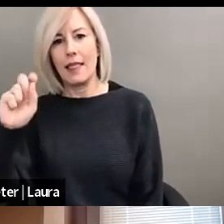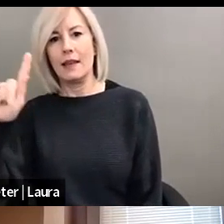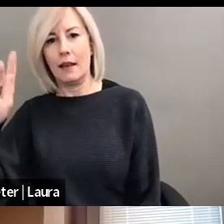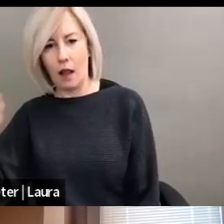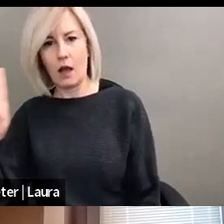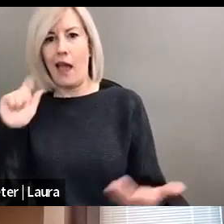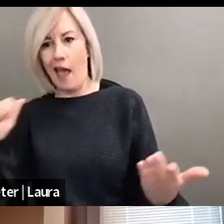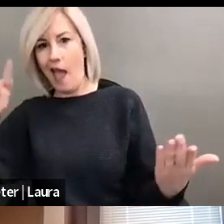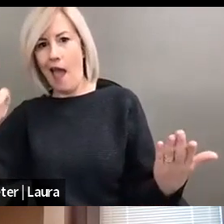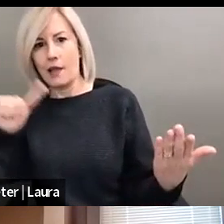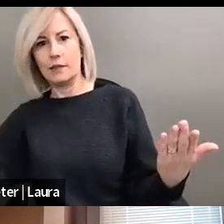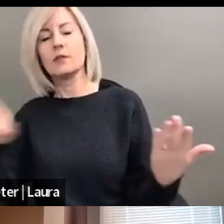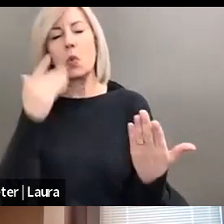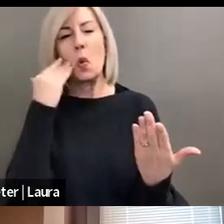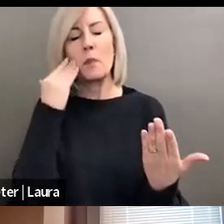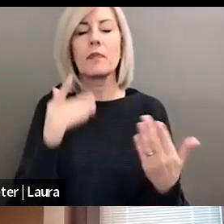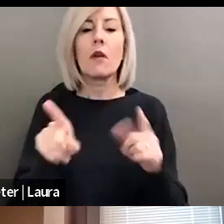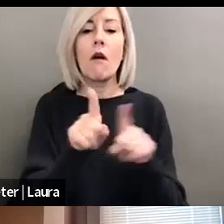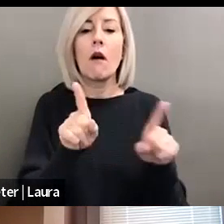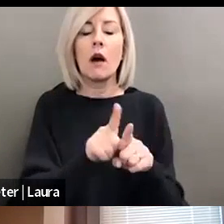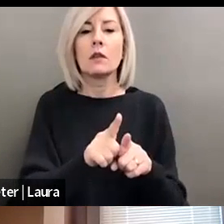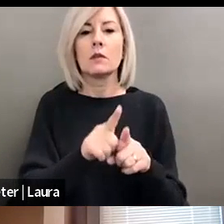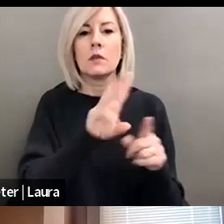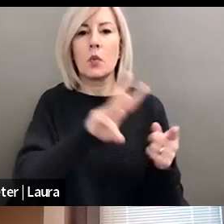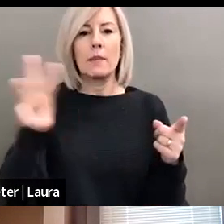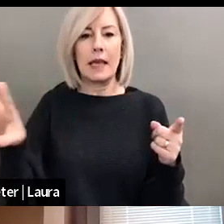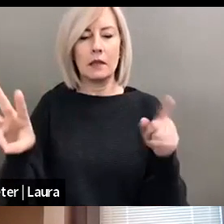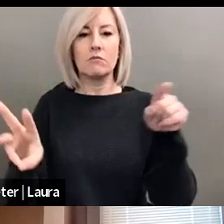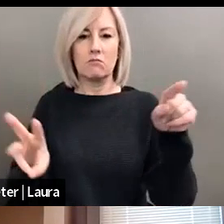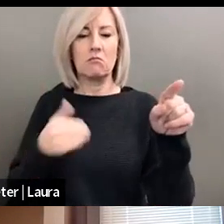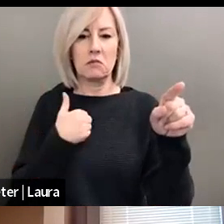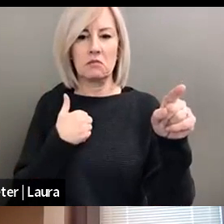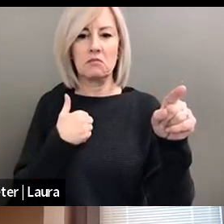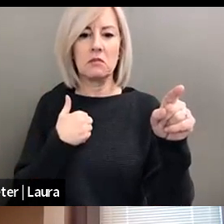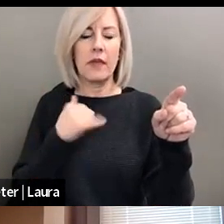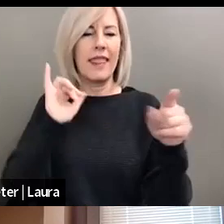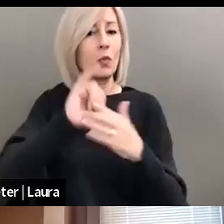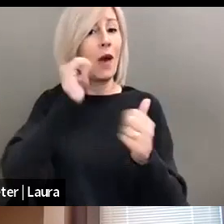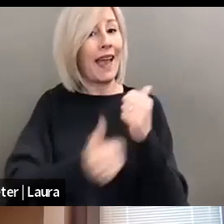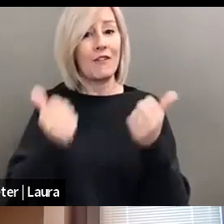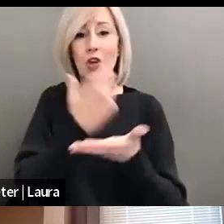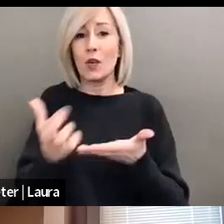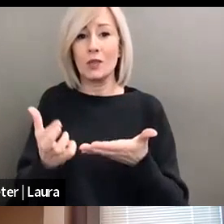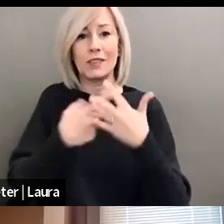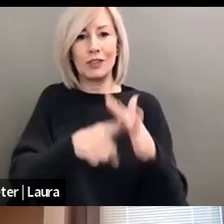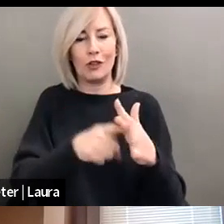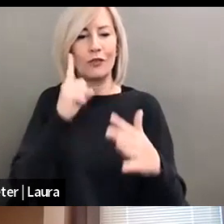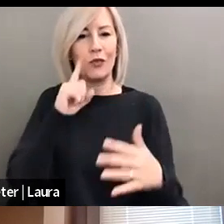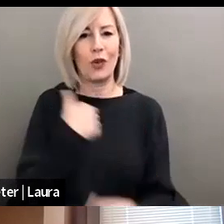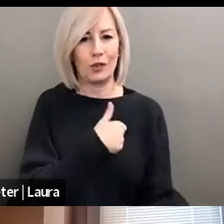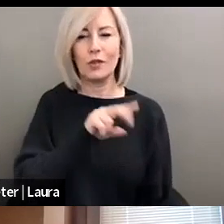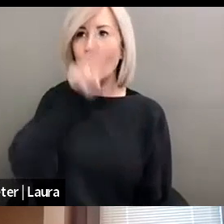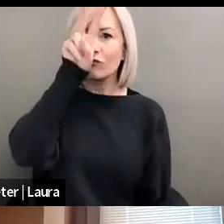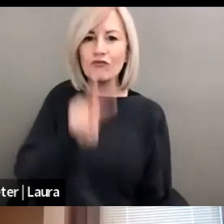charlie.mcclintock@legis.iowa.gov. And then also the website, legis.iowa.gov. That's where every resource begins for us. So you can look at